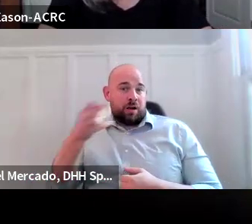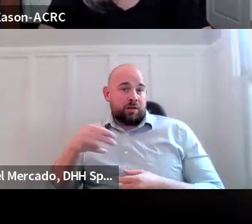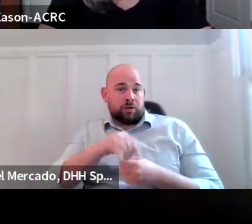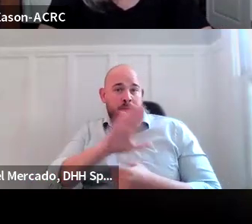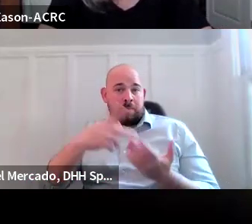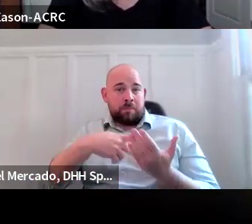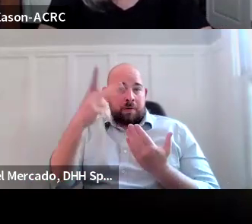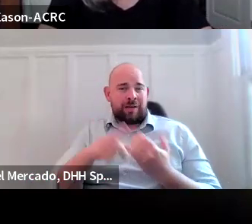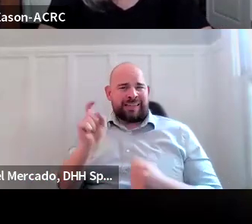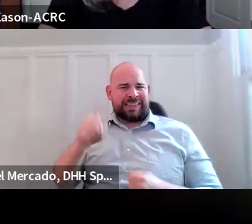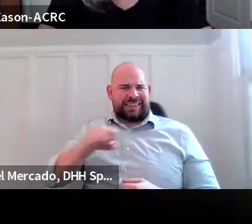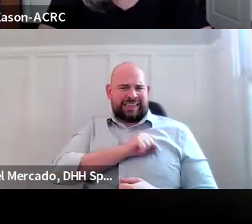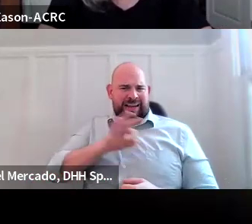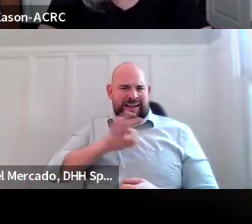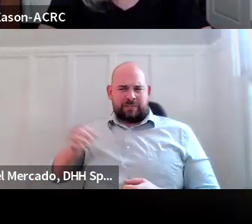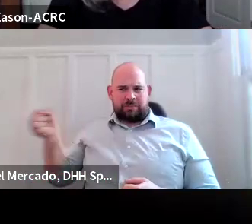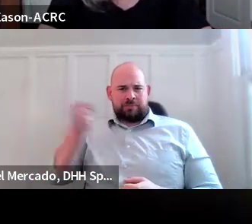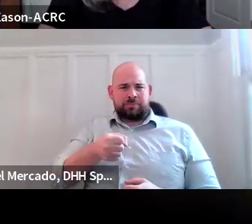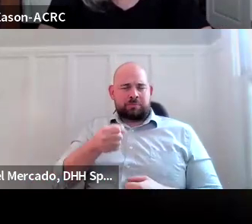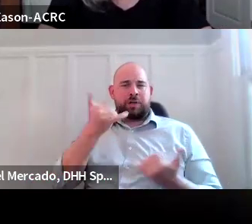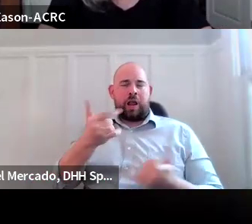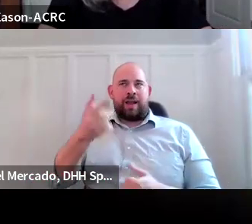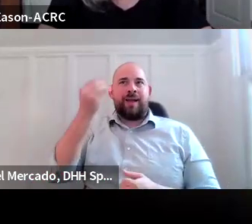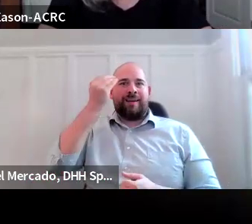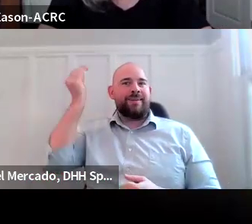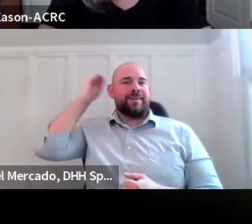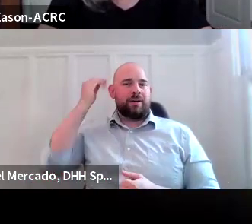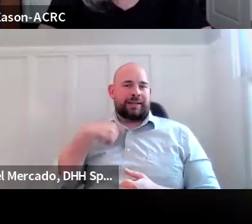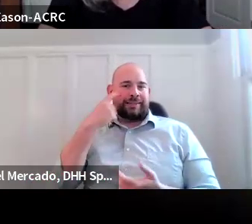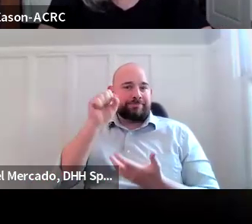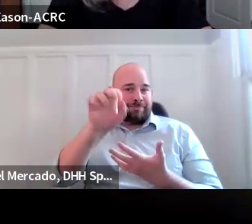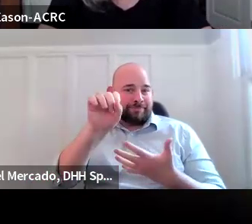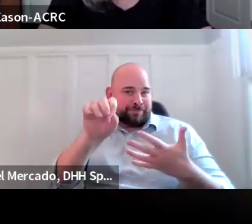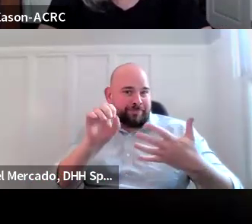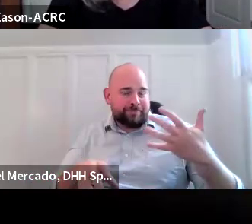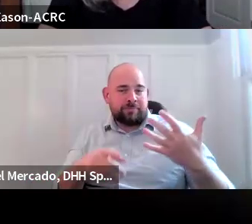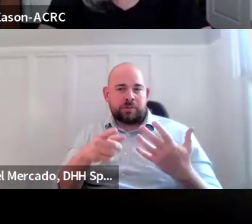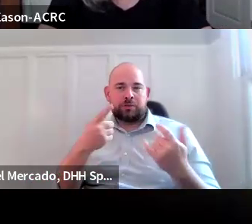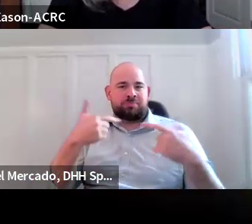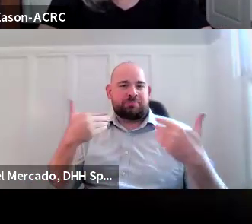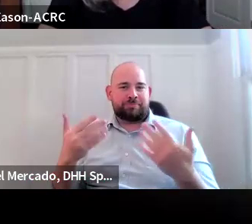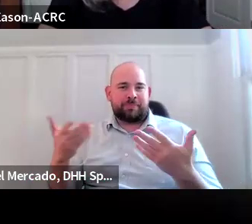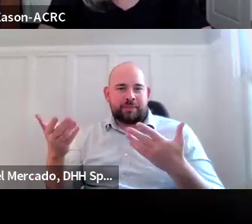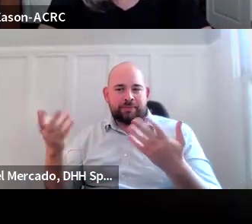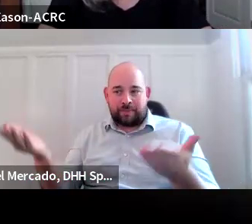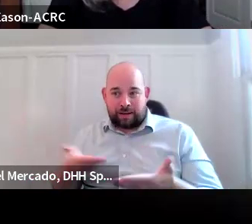communication needs. So if you're thinking about you want to have a deaf or hard of hearing individual in your program